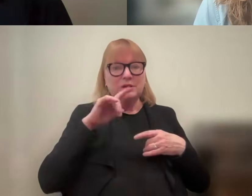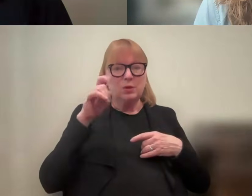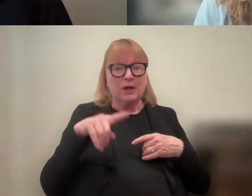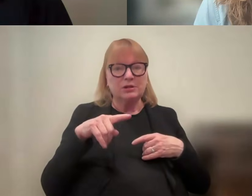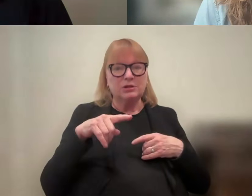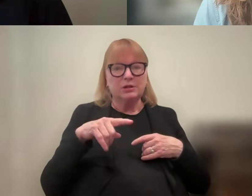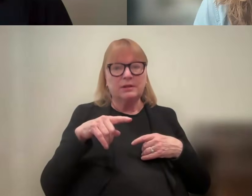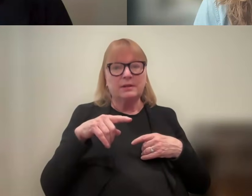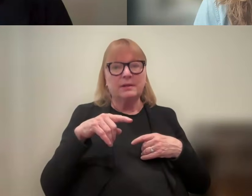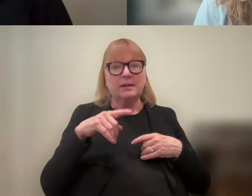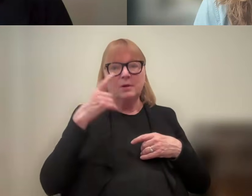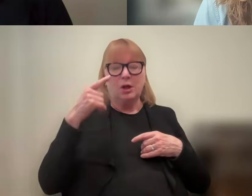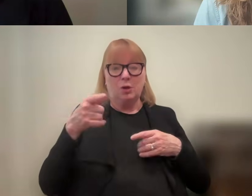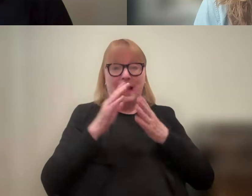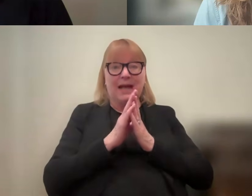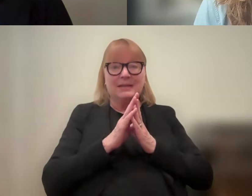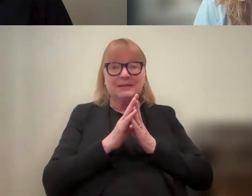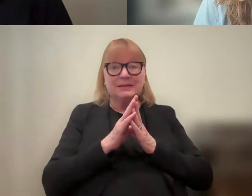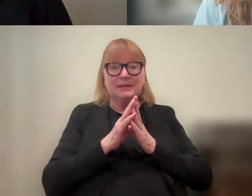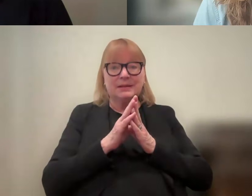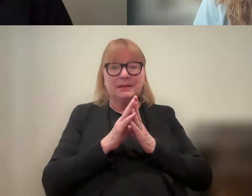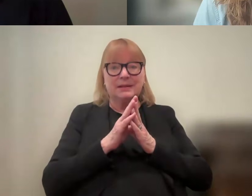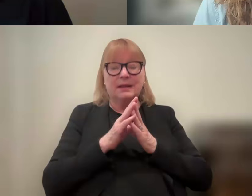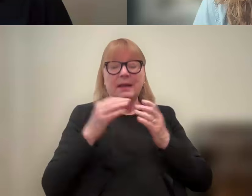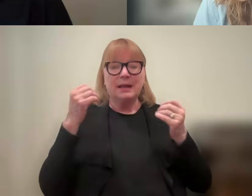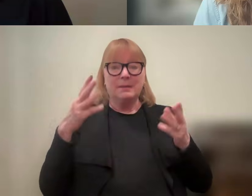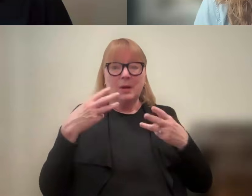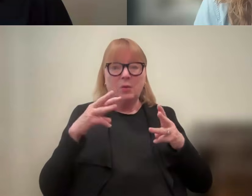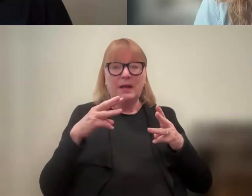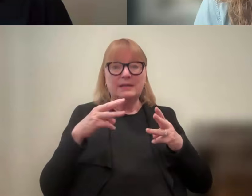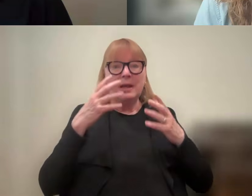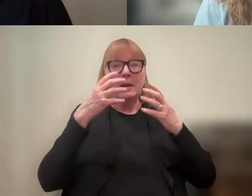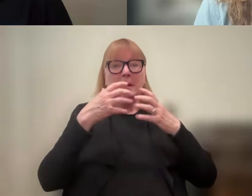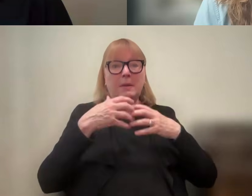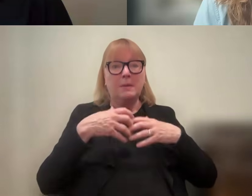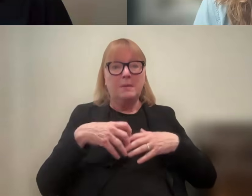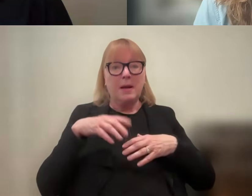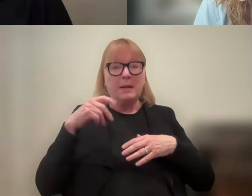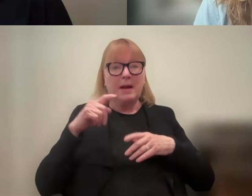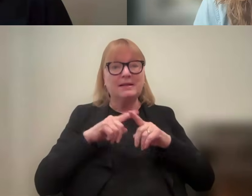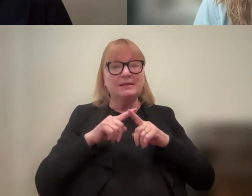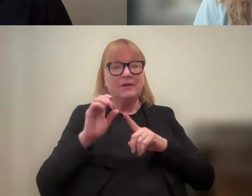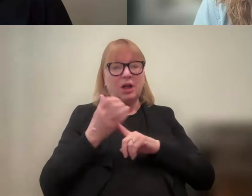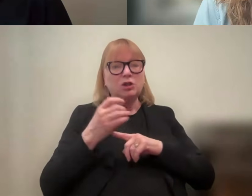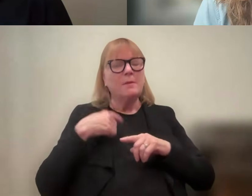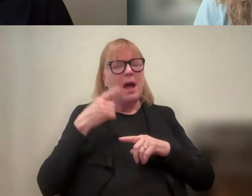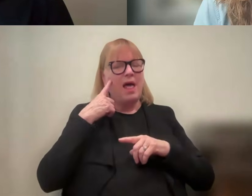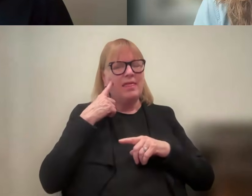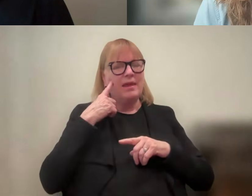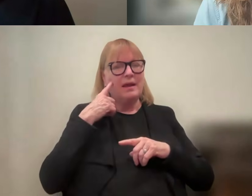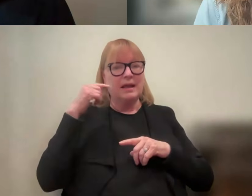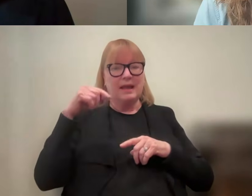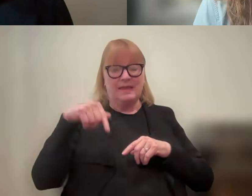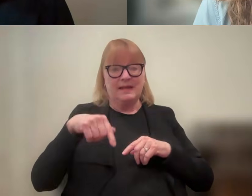in that the US is in many ways a melting pot of other cultures. But I do think that